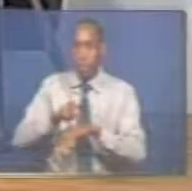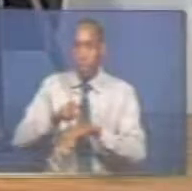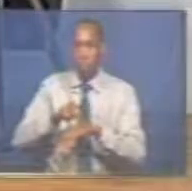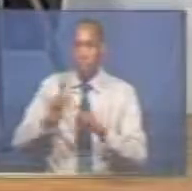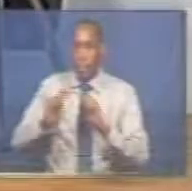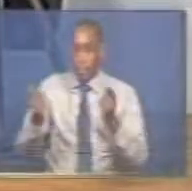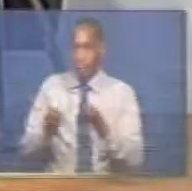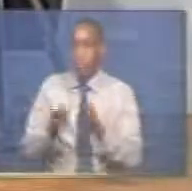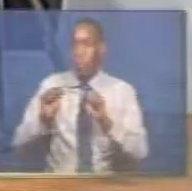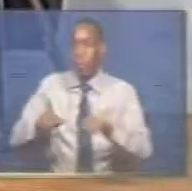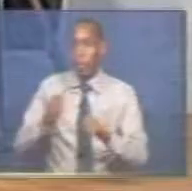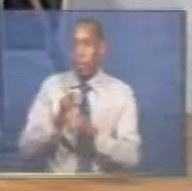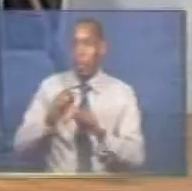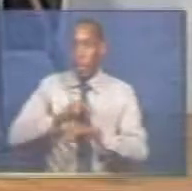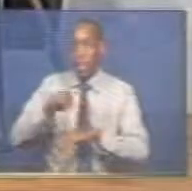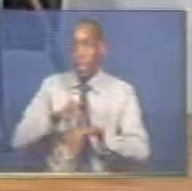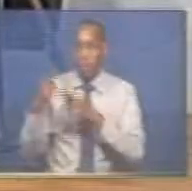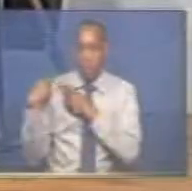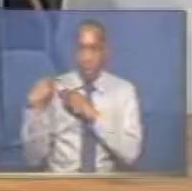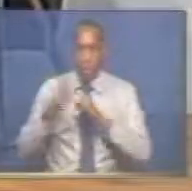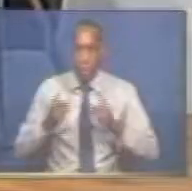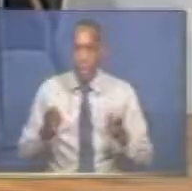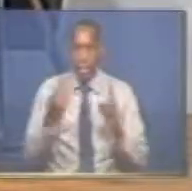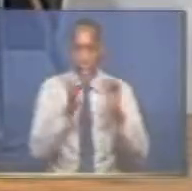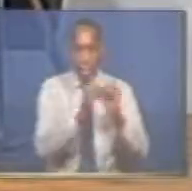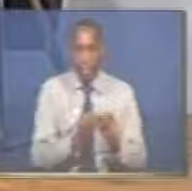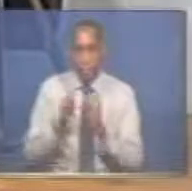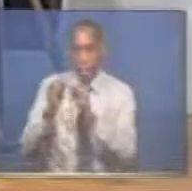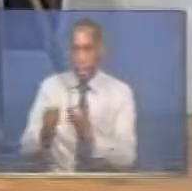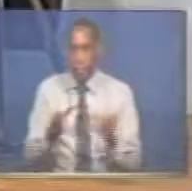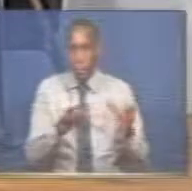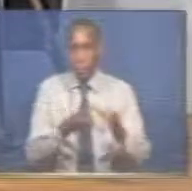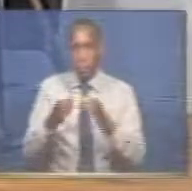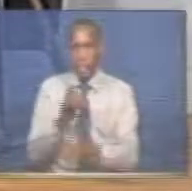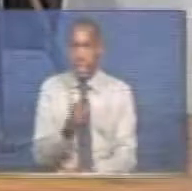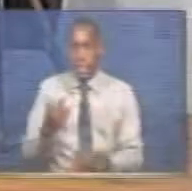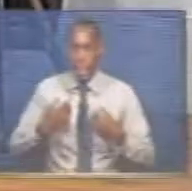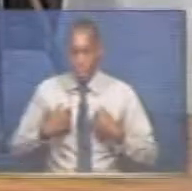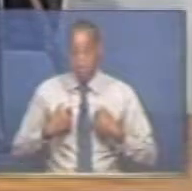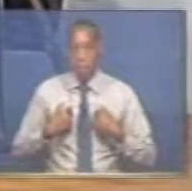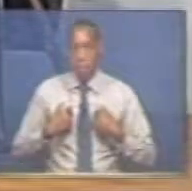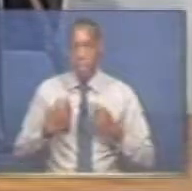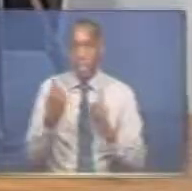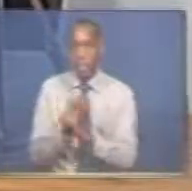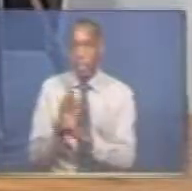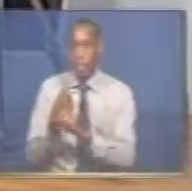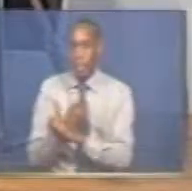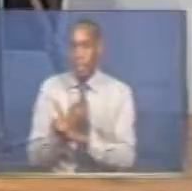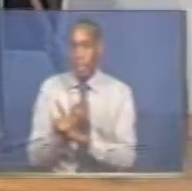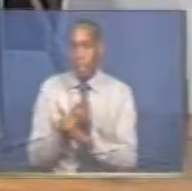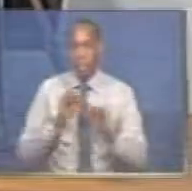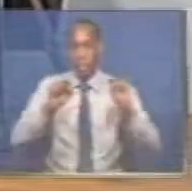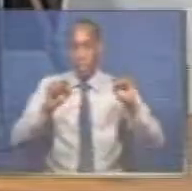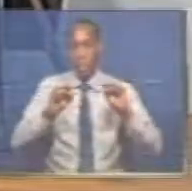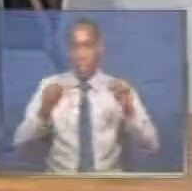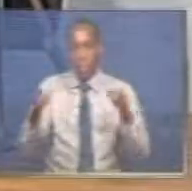it's national duty. Mm-hmm. But now, individual clubs, everyone has the passion for a separate club. Okay. Yeah. Like,